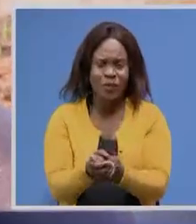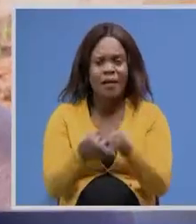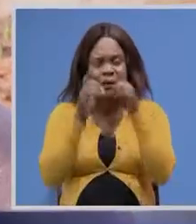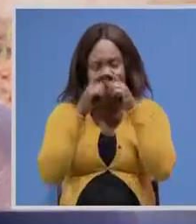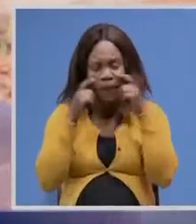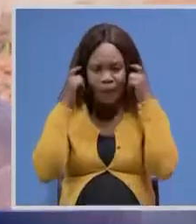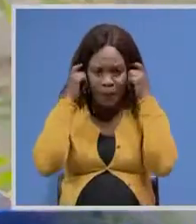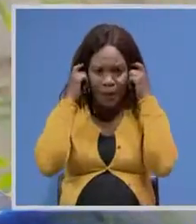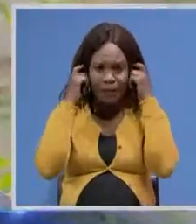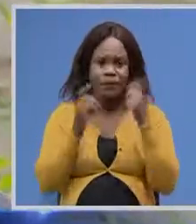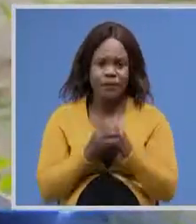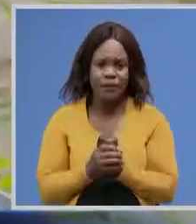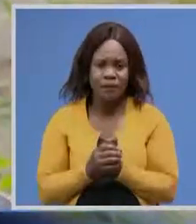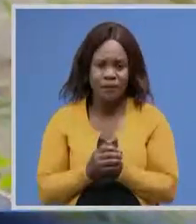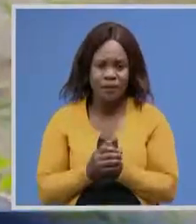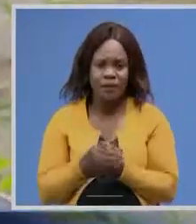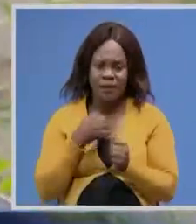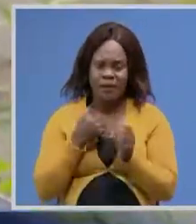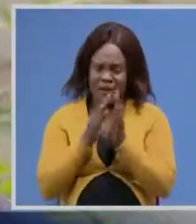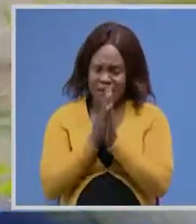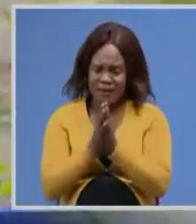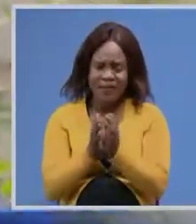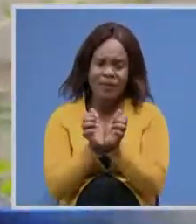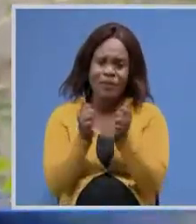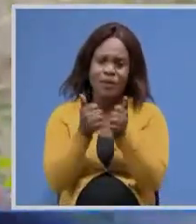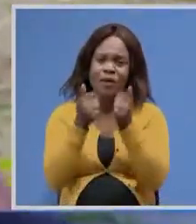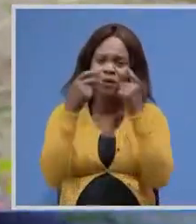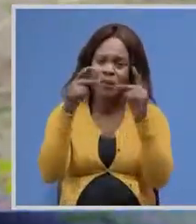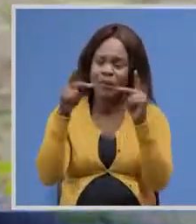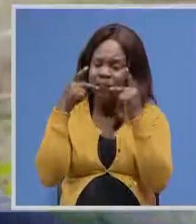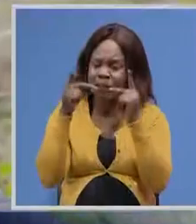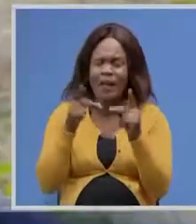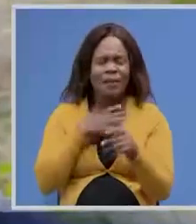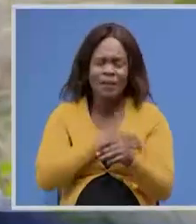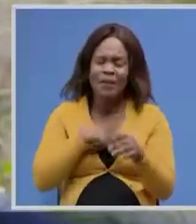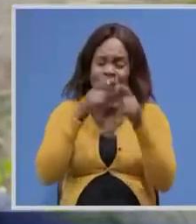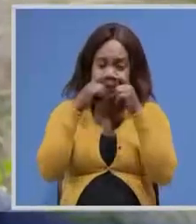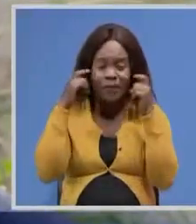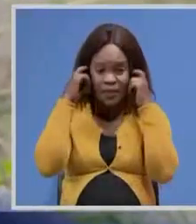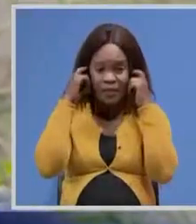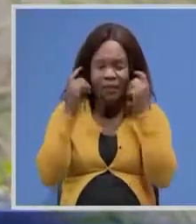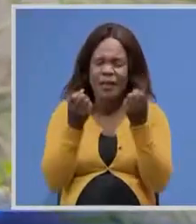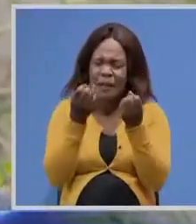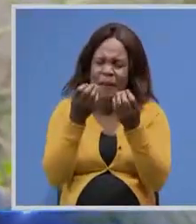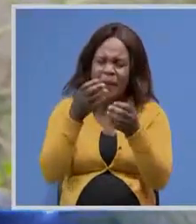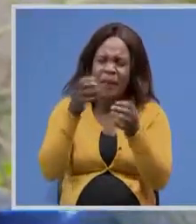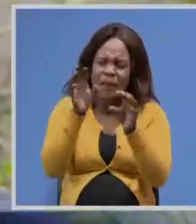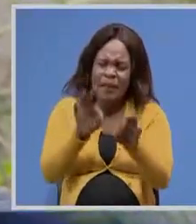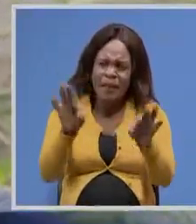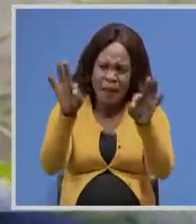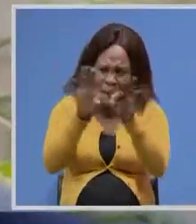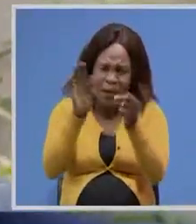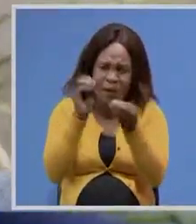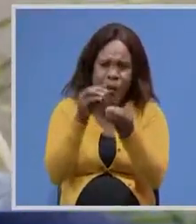you are stepping out, I would appeal to the general populace that let's just mask up. And also, most importantly, if we don't